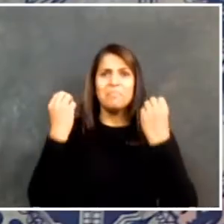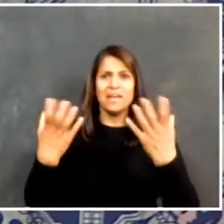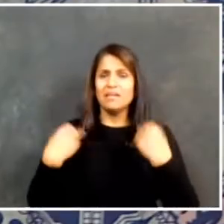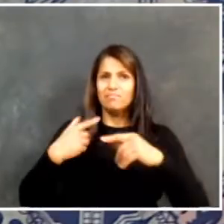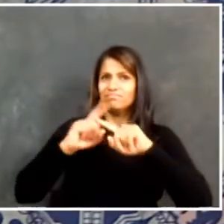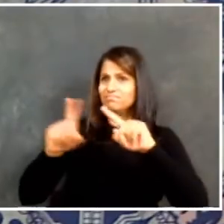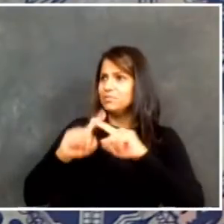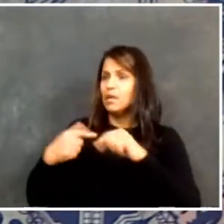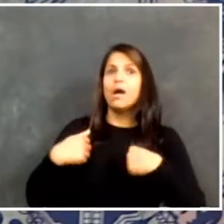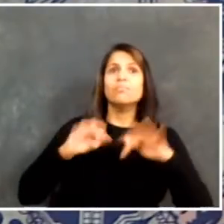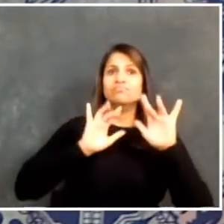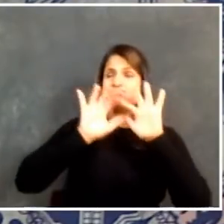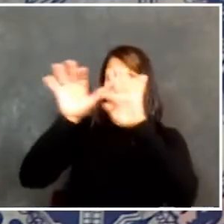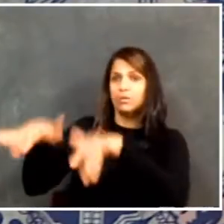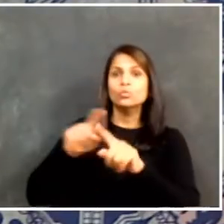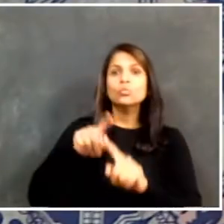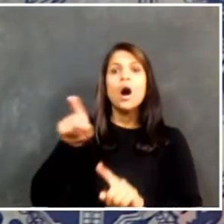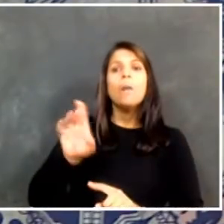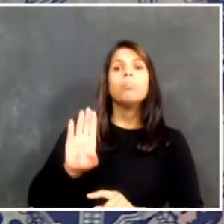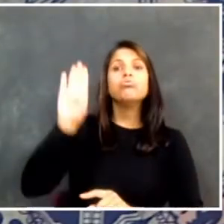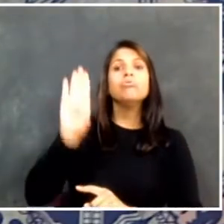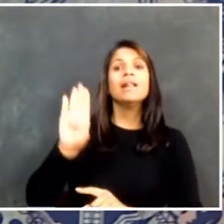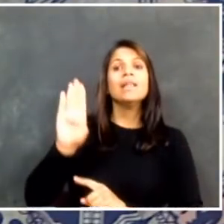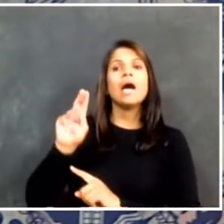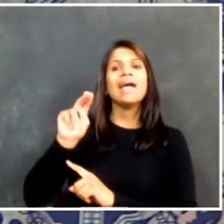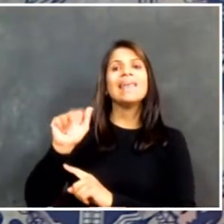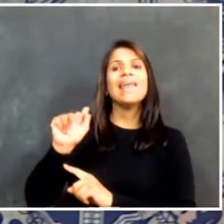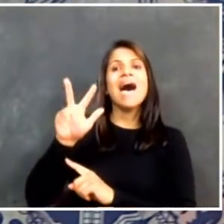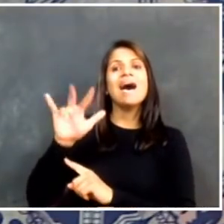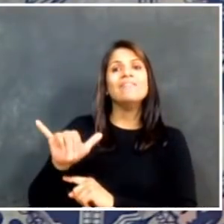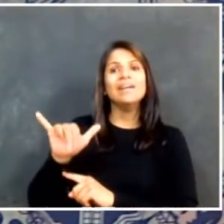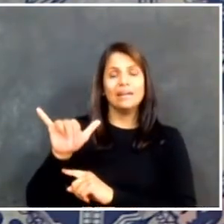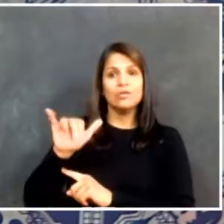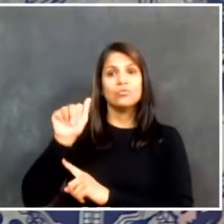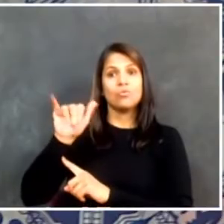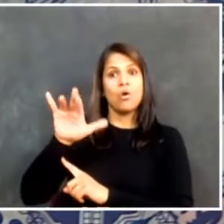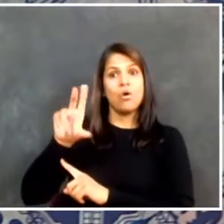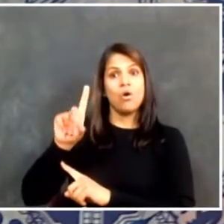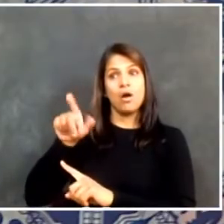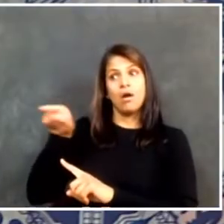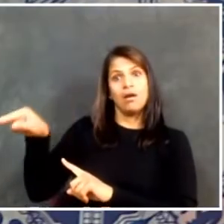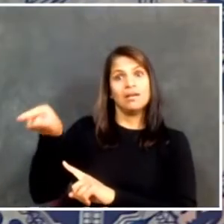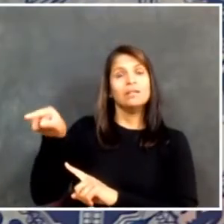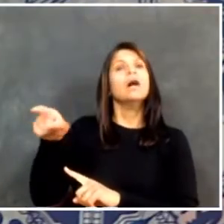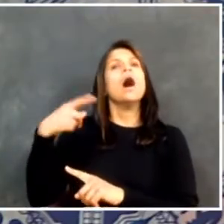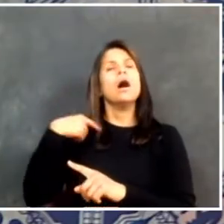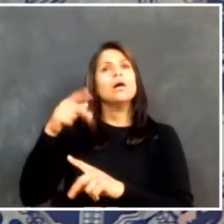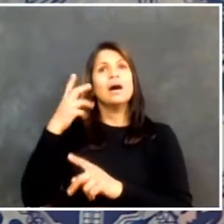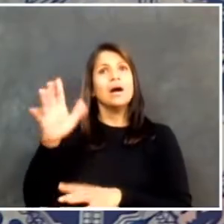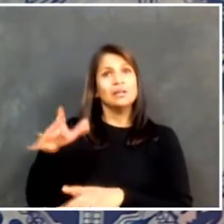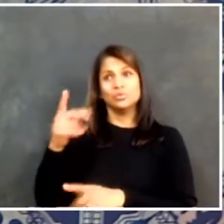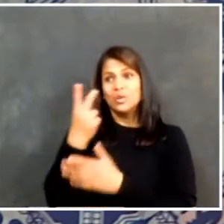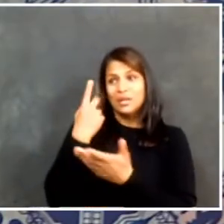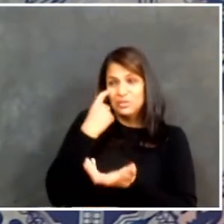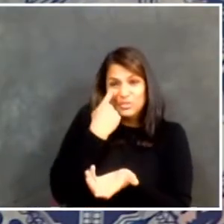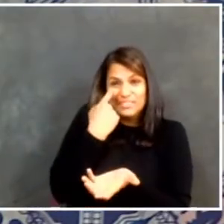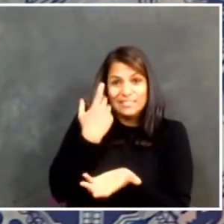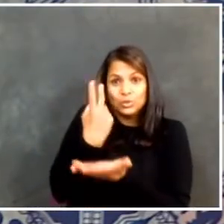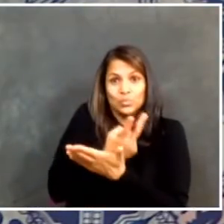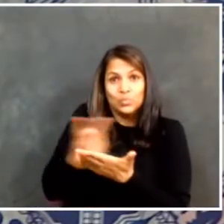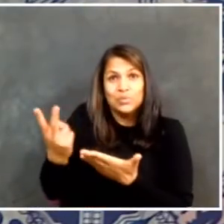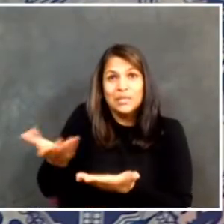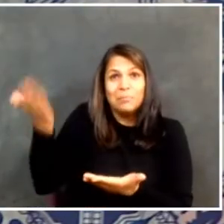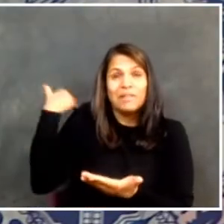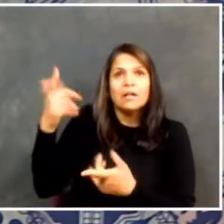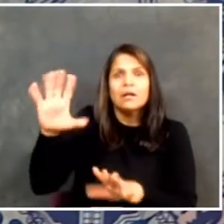just an idea. And they had to blitz to bring everyone together to make it work. The same with the surgical gowns, which